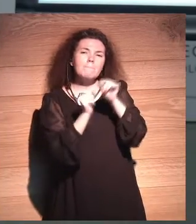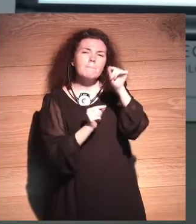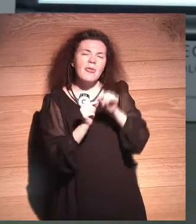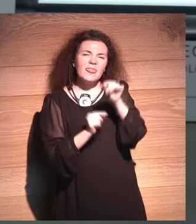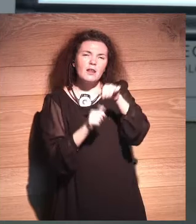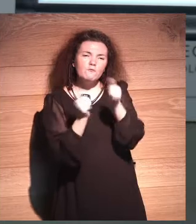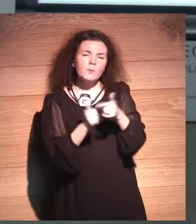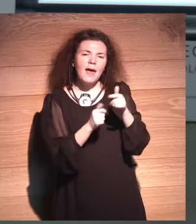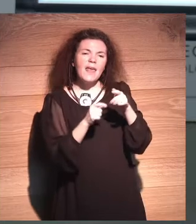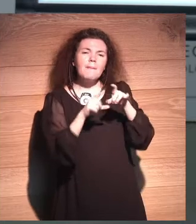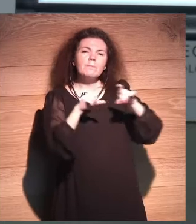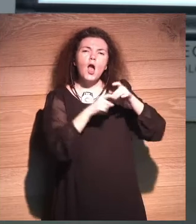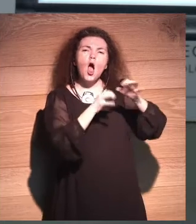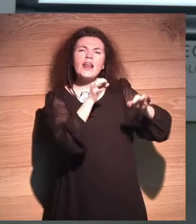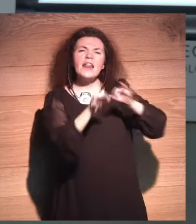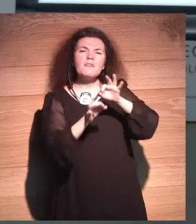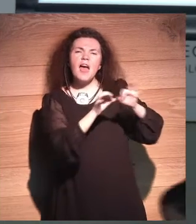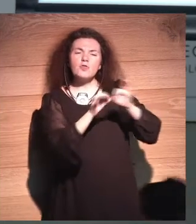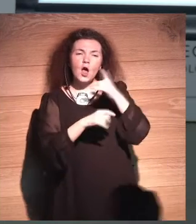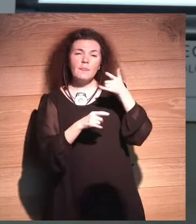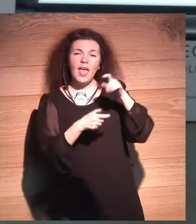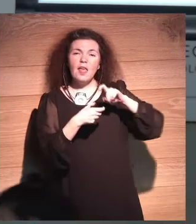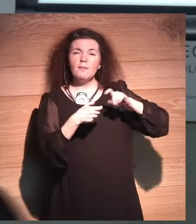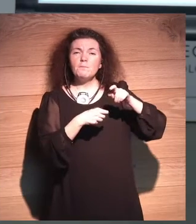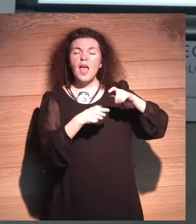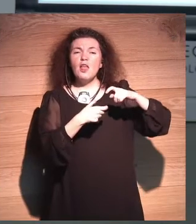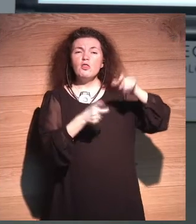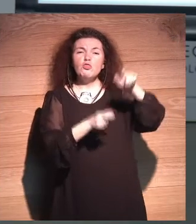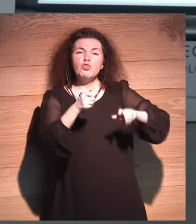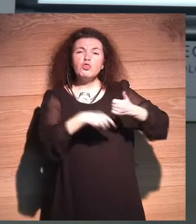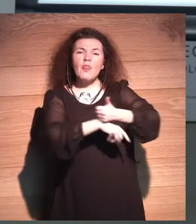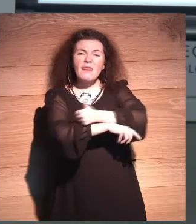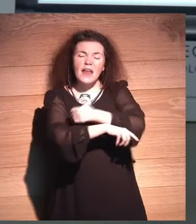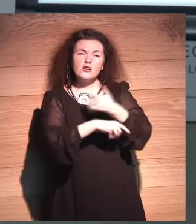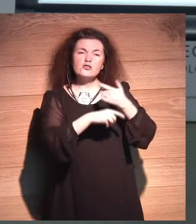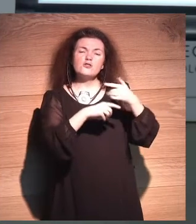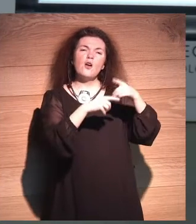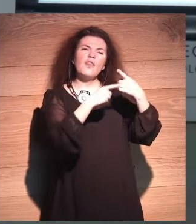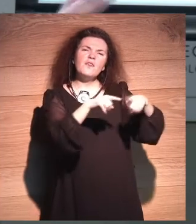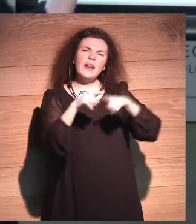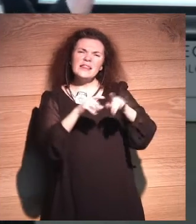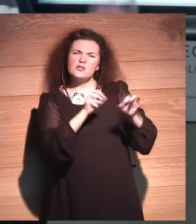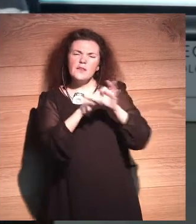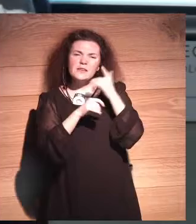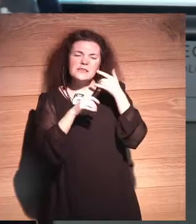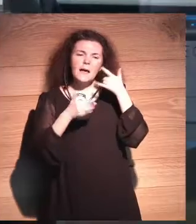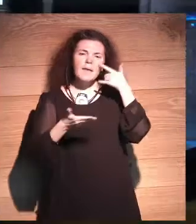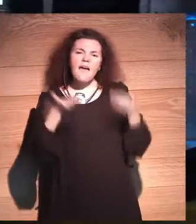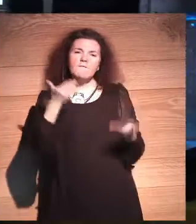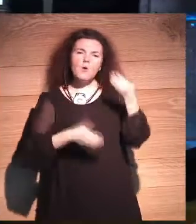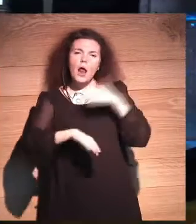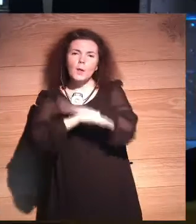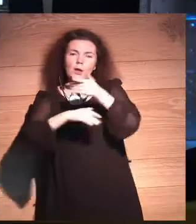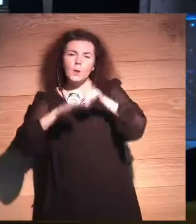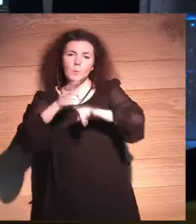organizations, advocacy groups actually try to influence the political process, most of them today are using things